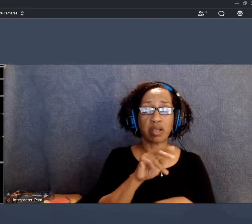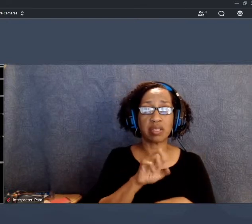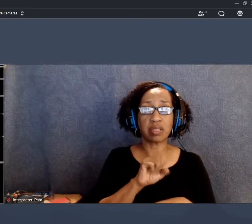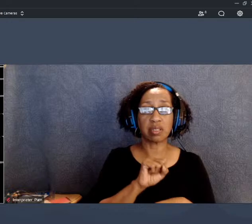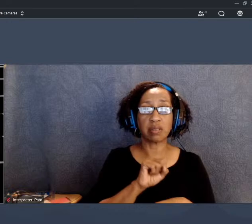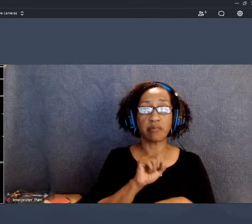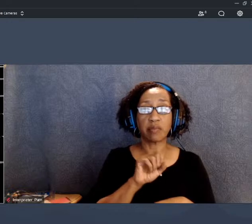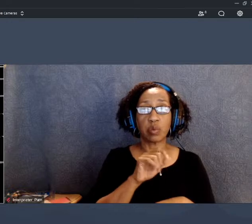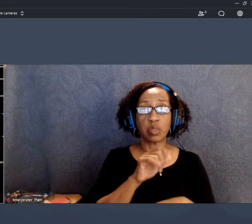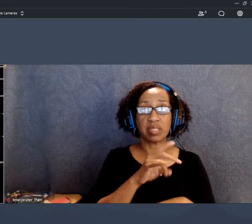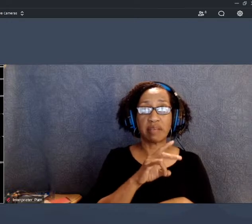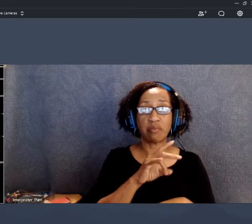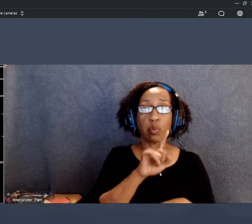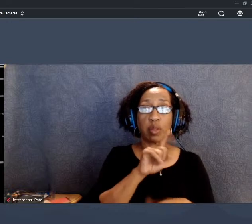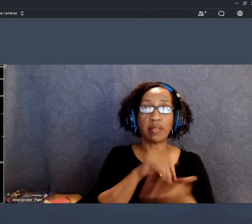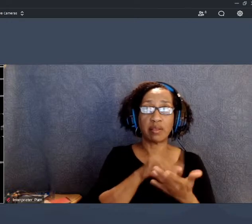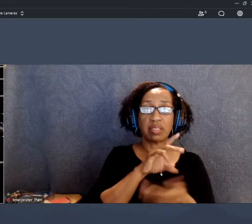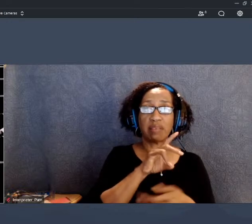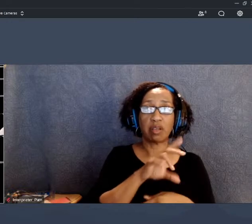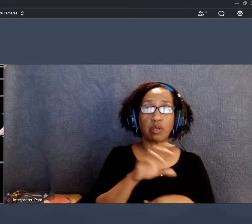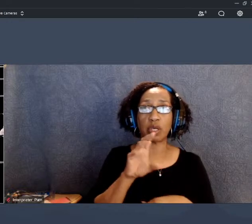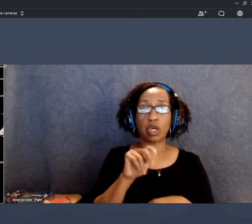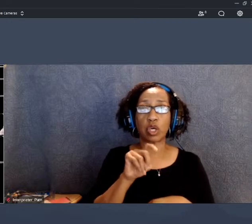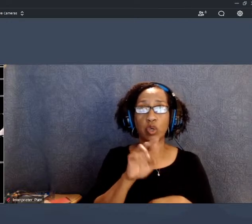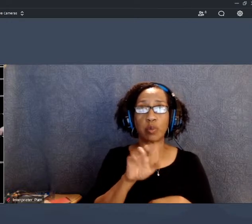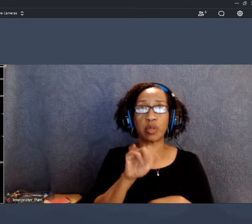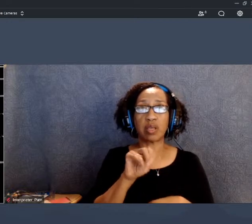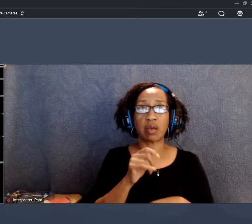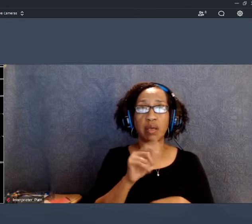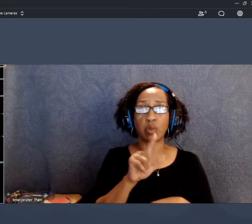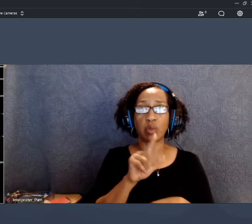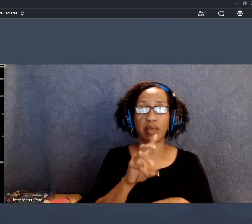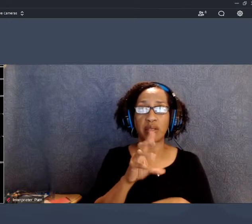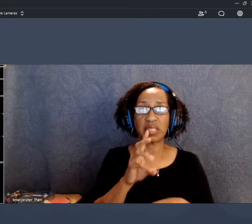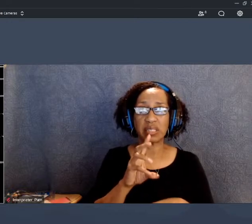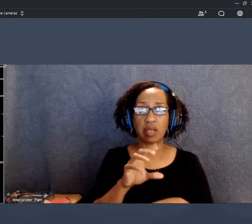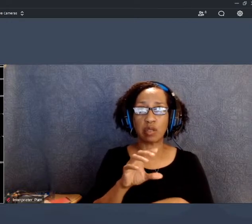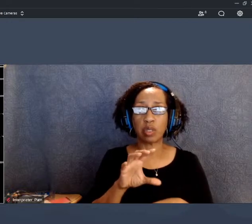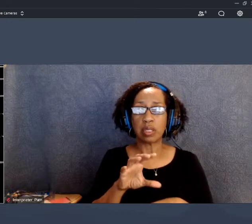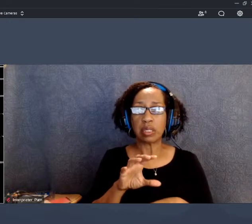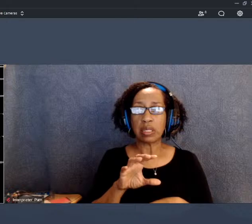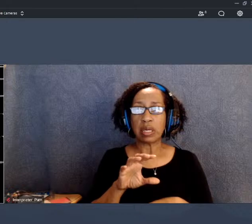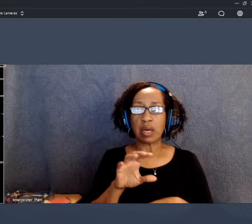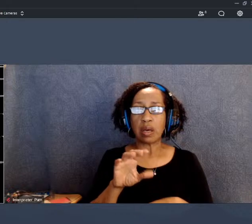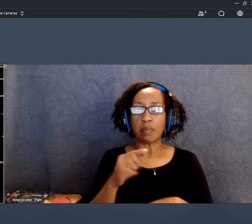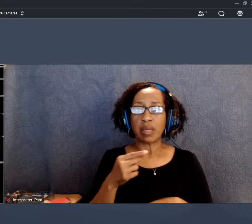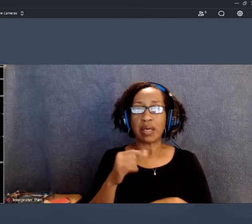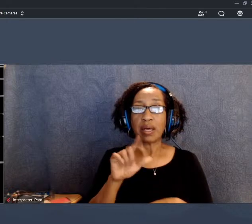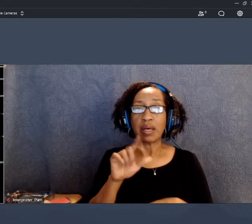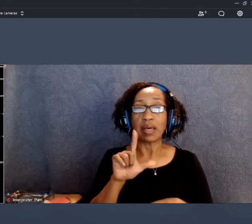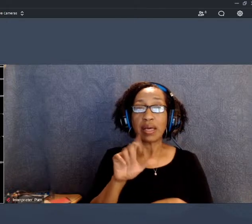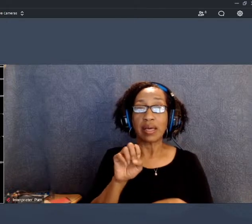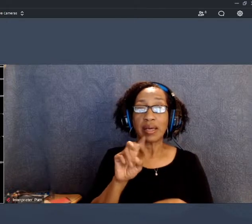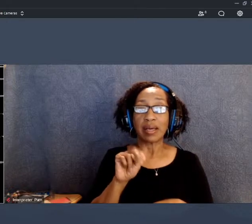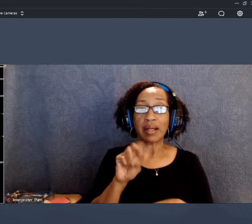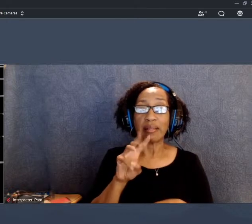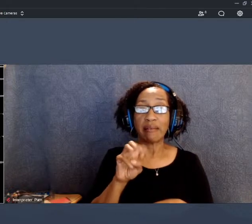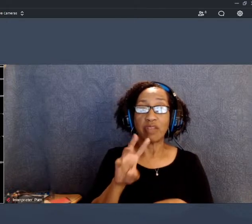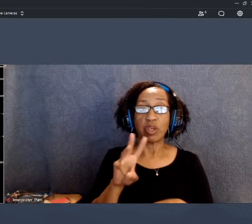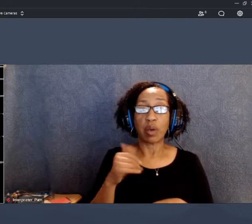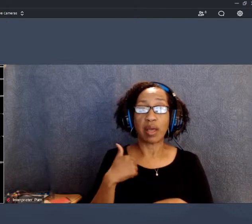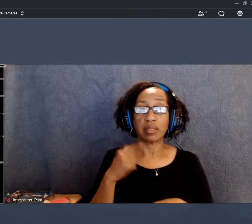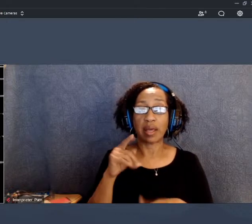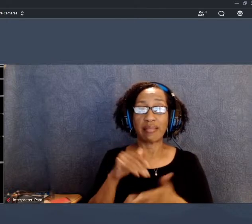has 1,600. Evergreen has 1,700. Glenview has 1,000. So the average is probably around 800